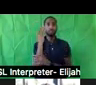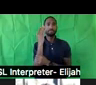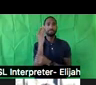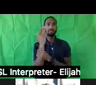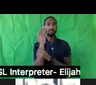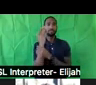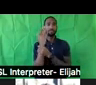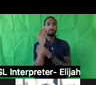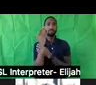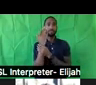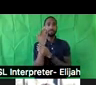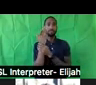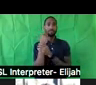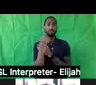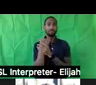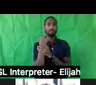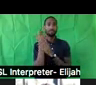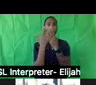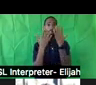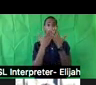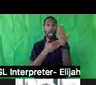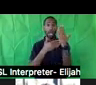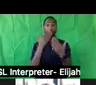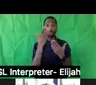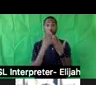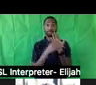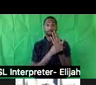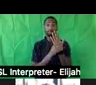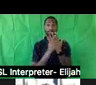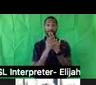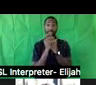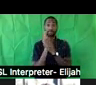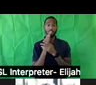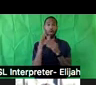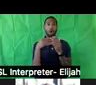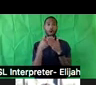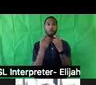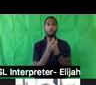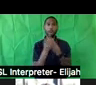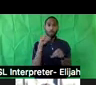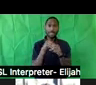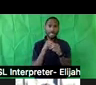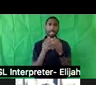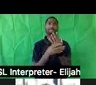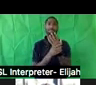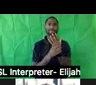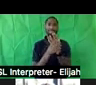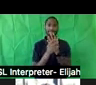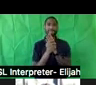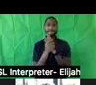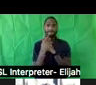And spending some time with your hands and all the little bones in there that are holding so much through the day.